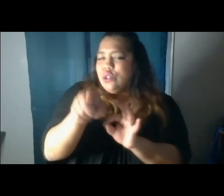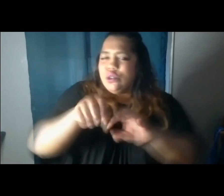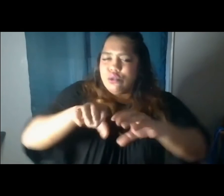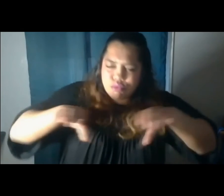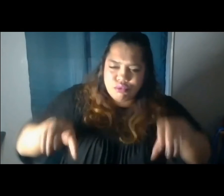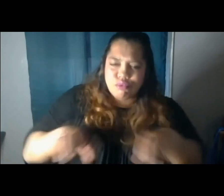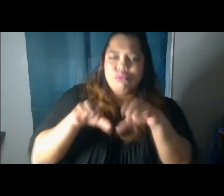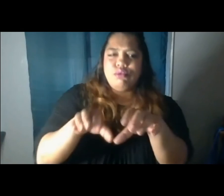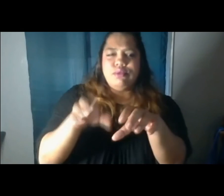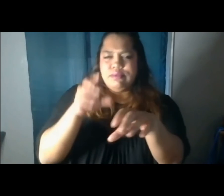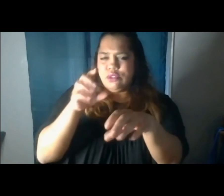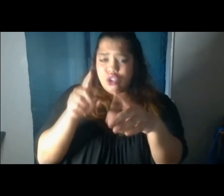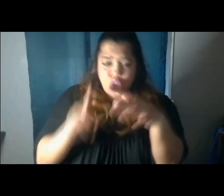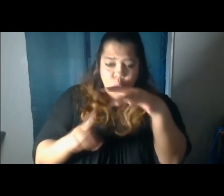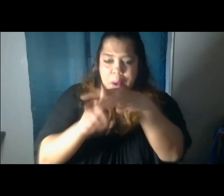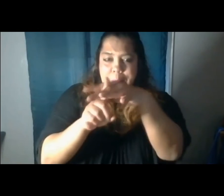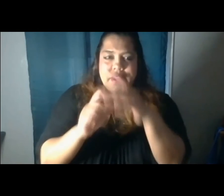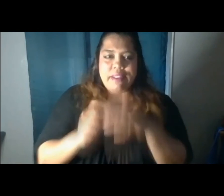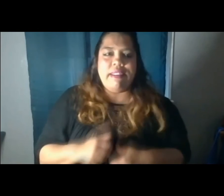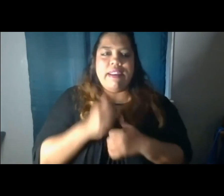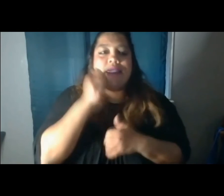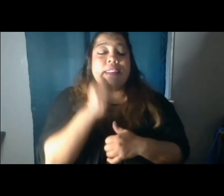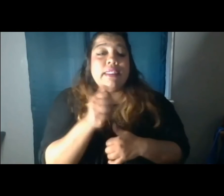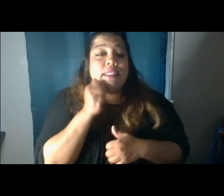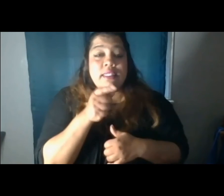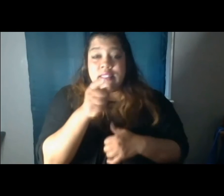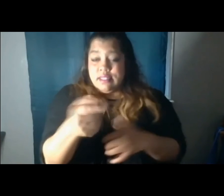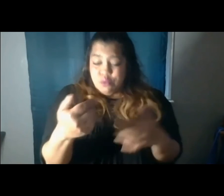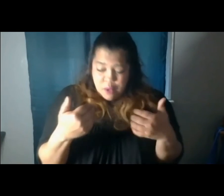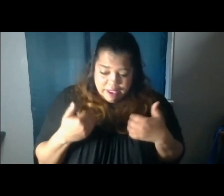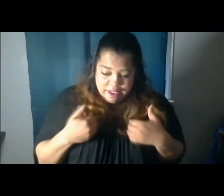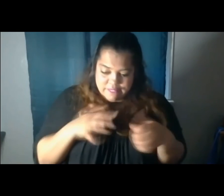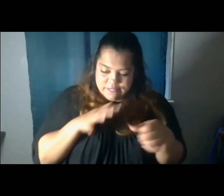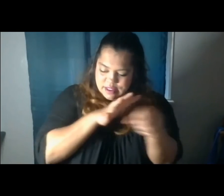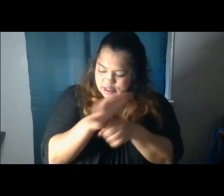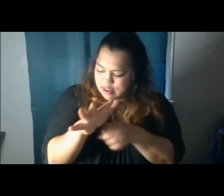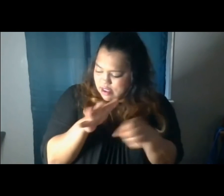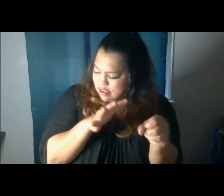enough. You have enough. Let go.